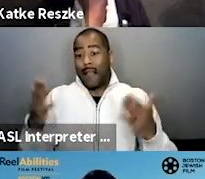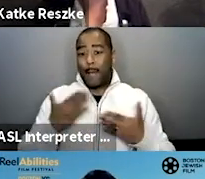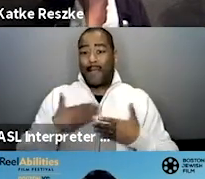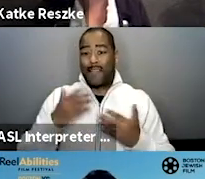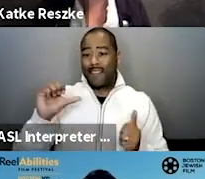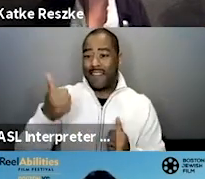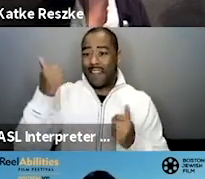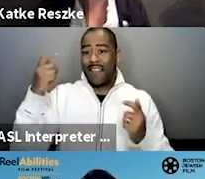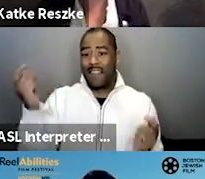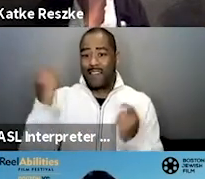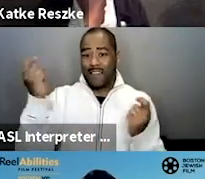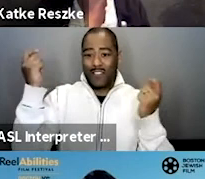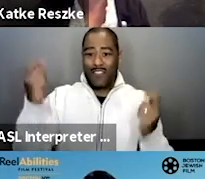anniversary.